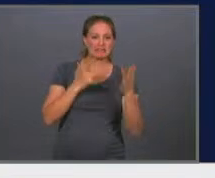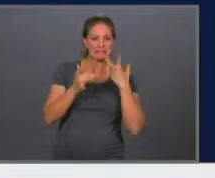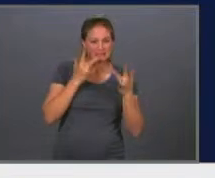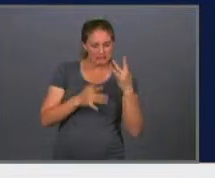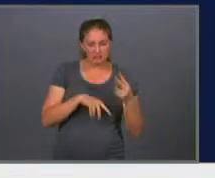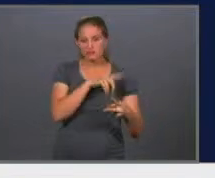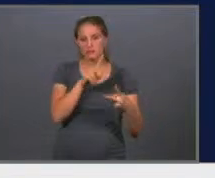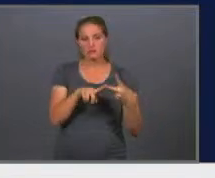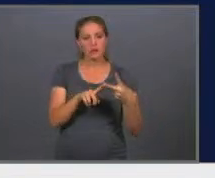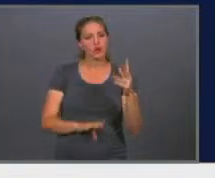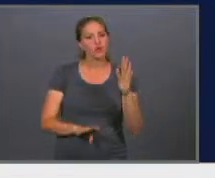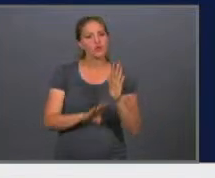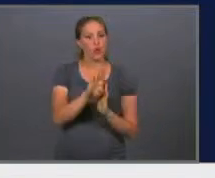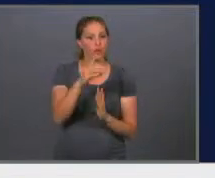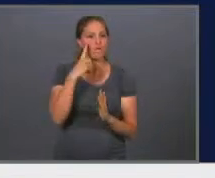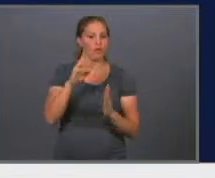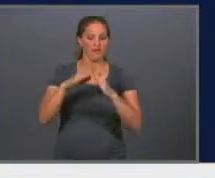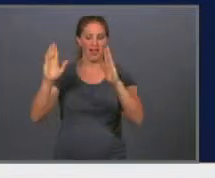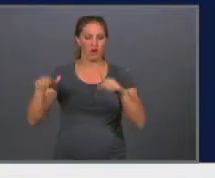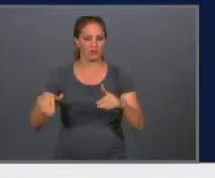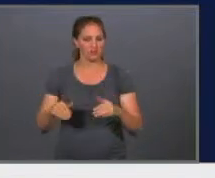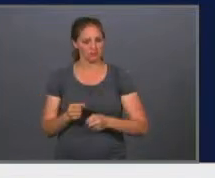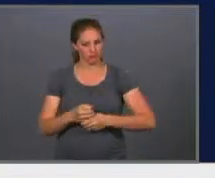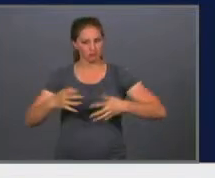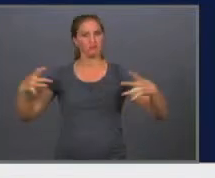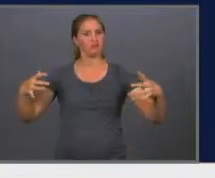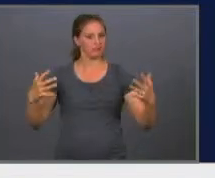course, growth with respect to housing.